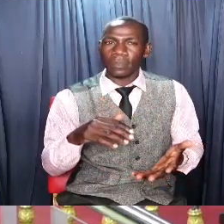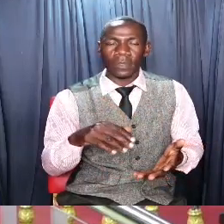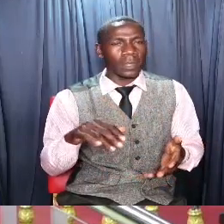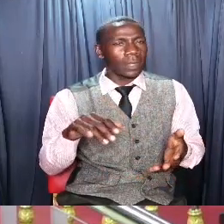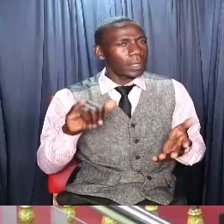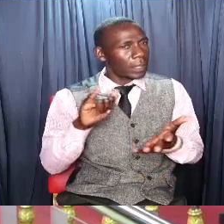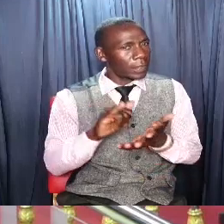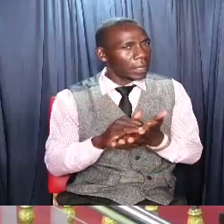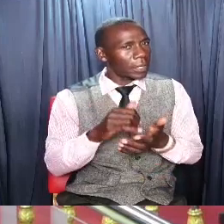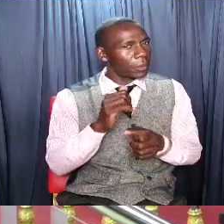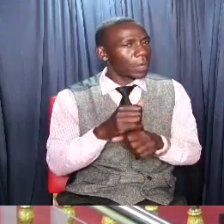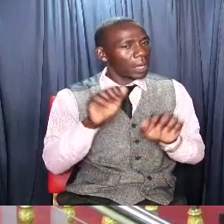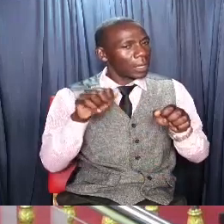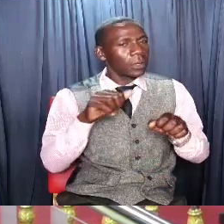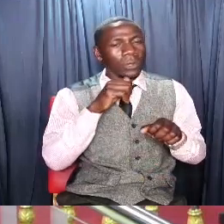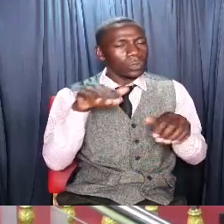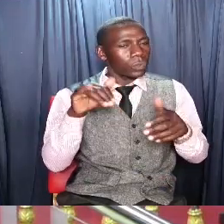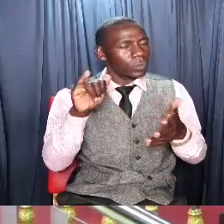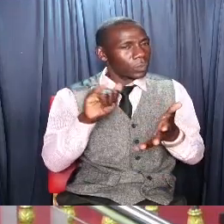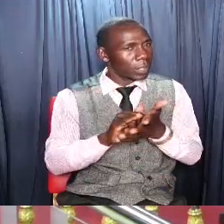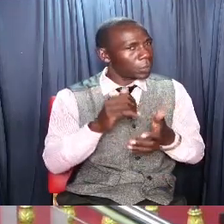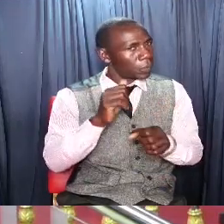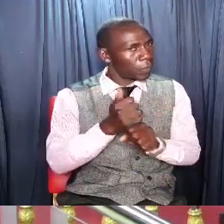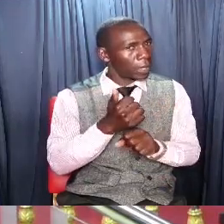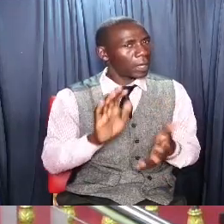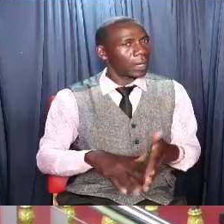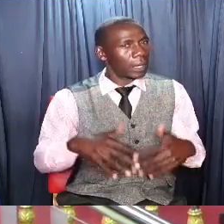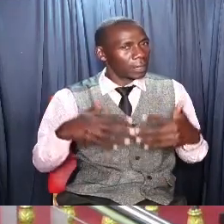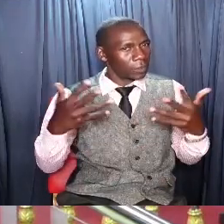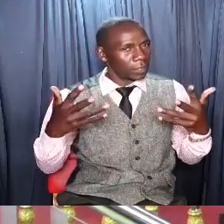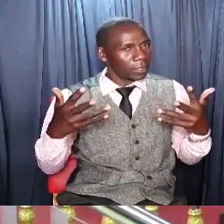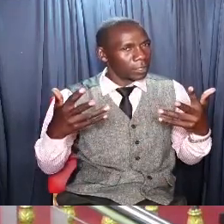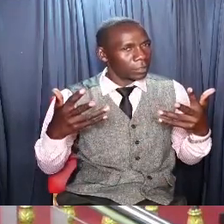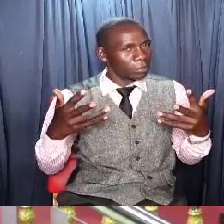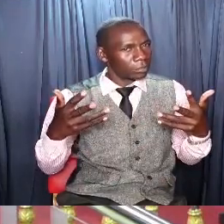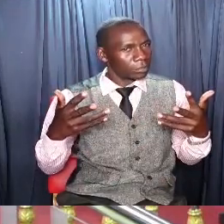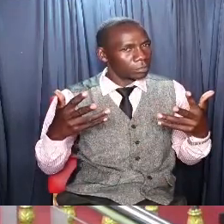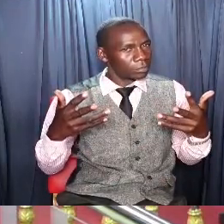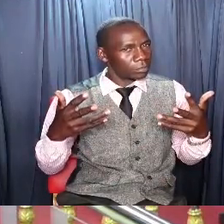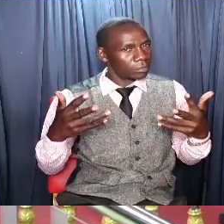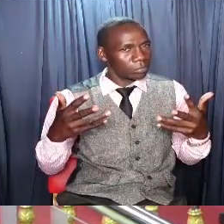Kazi kama hiyo mimi siifanyi. Such a task I don't take them. Hallelujah. Hallelujah.